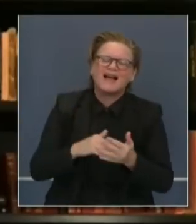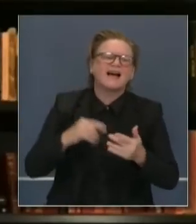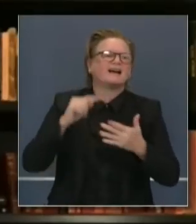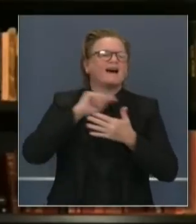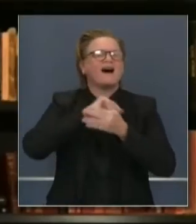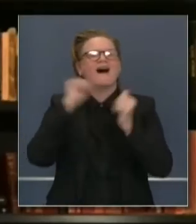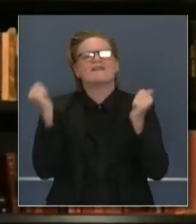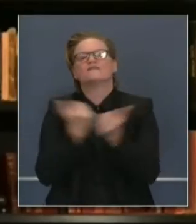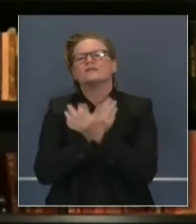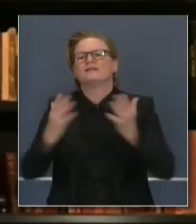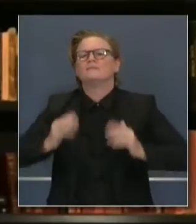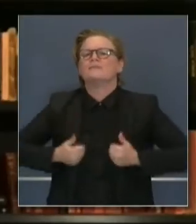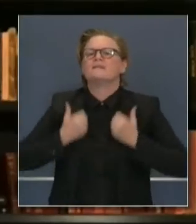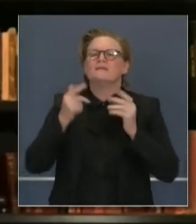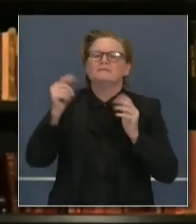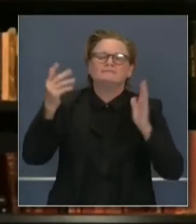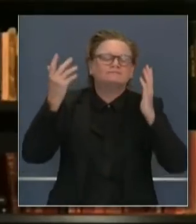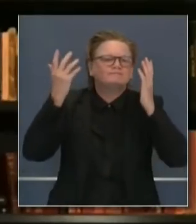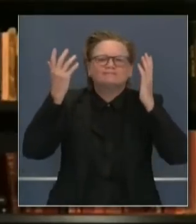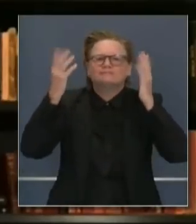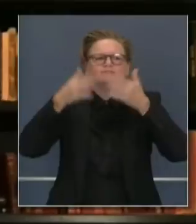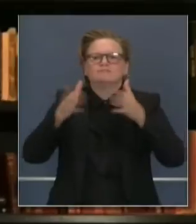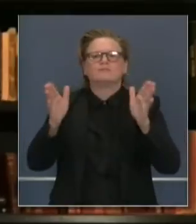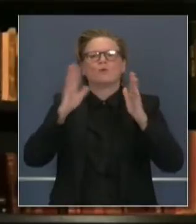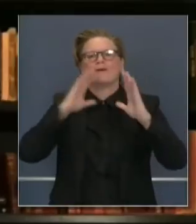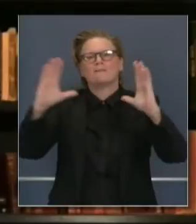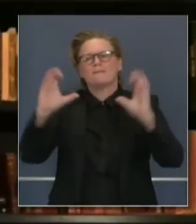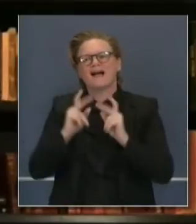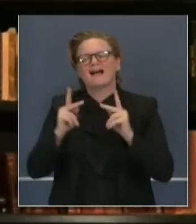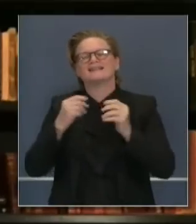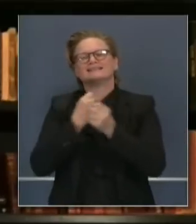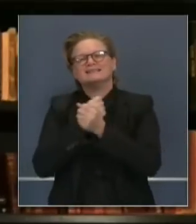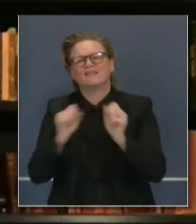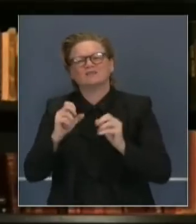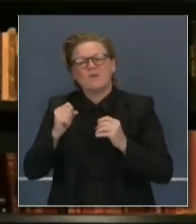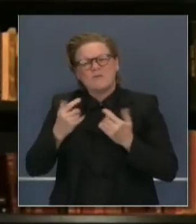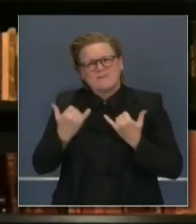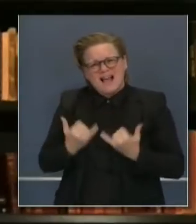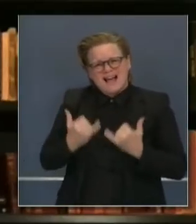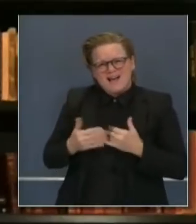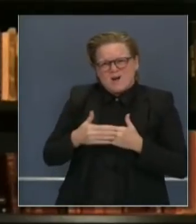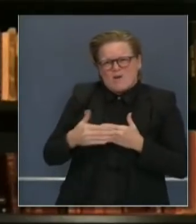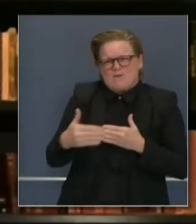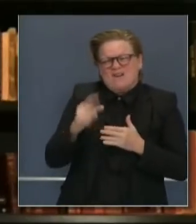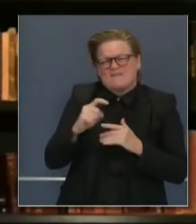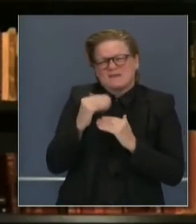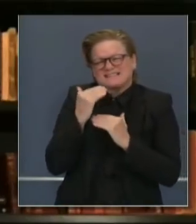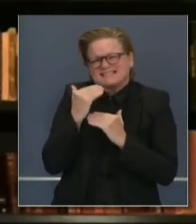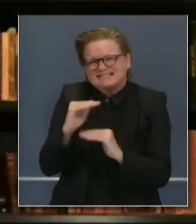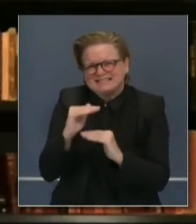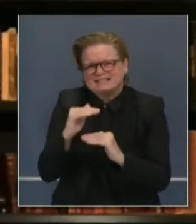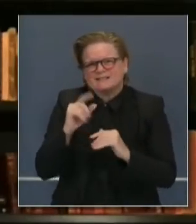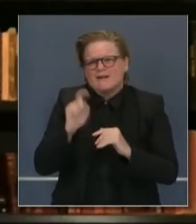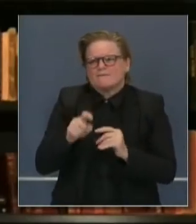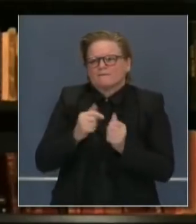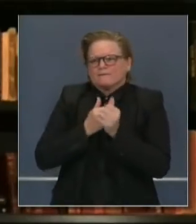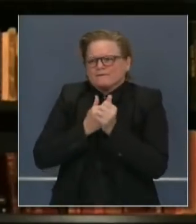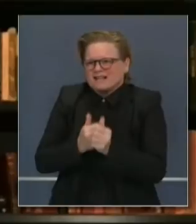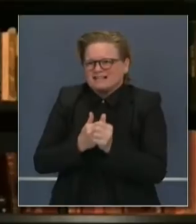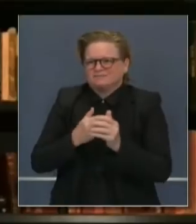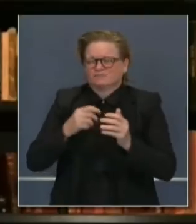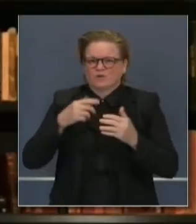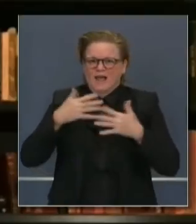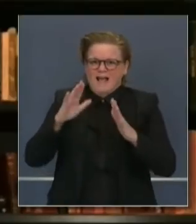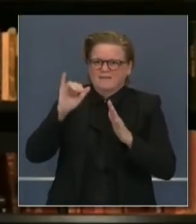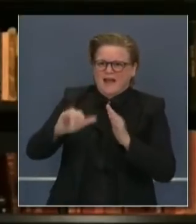to mitigate the spread of this virus, to diminish the acute surge that we're currently experiencing,